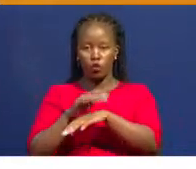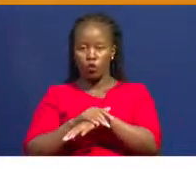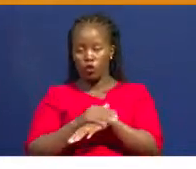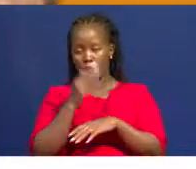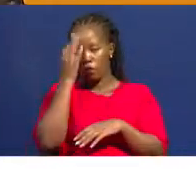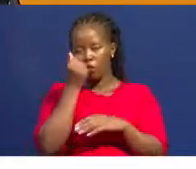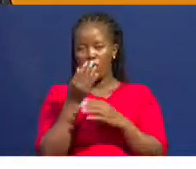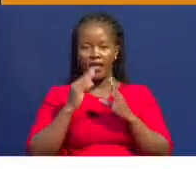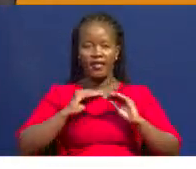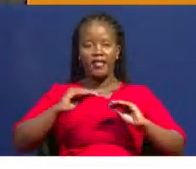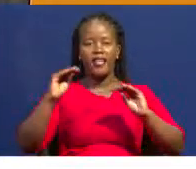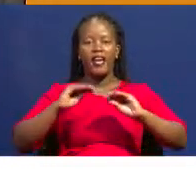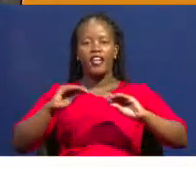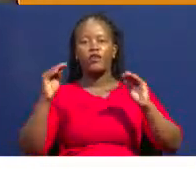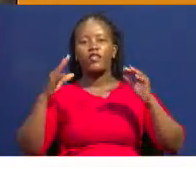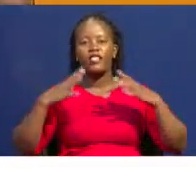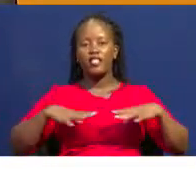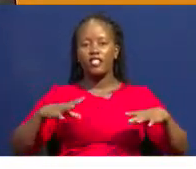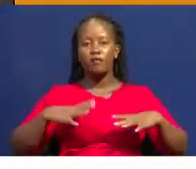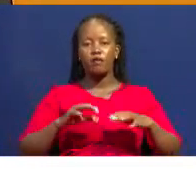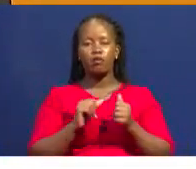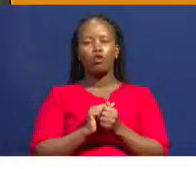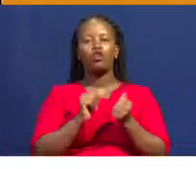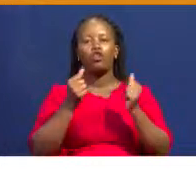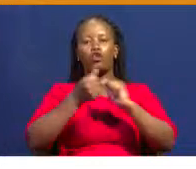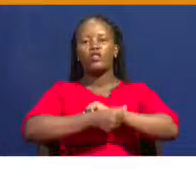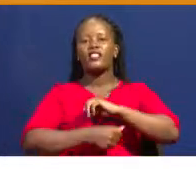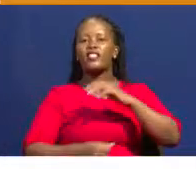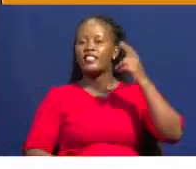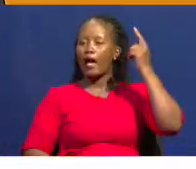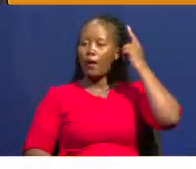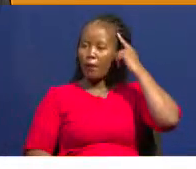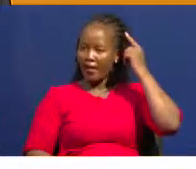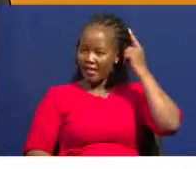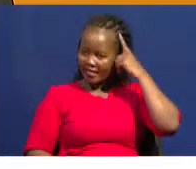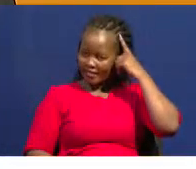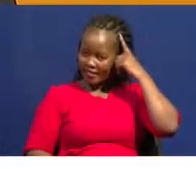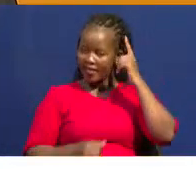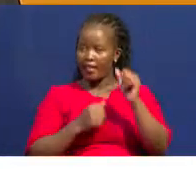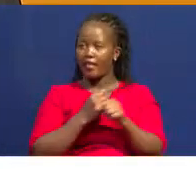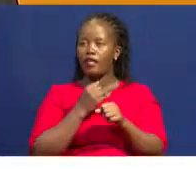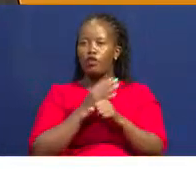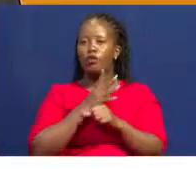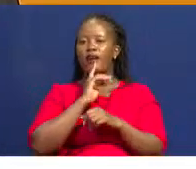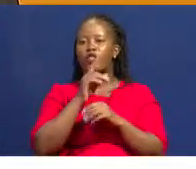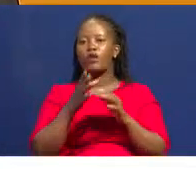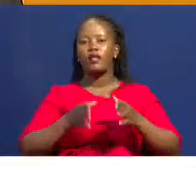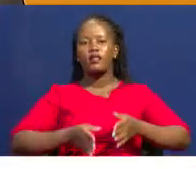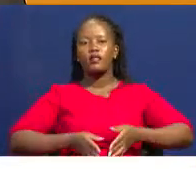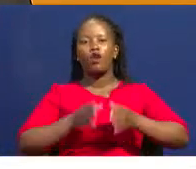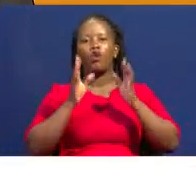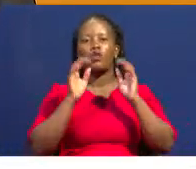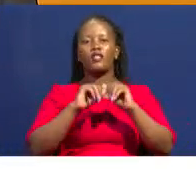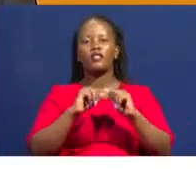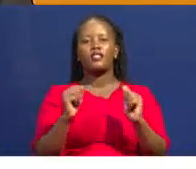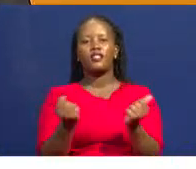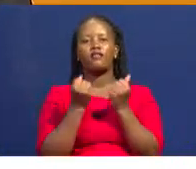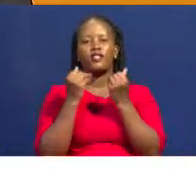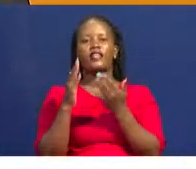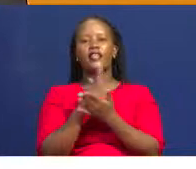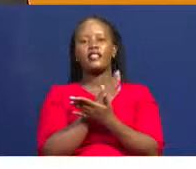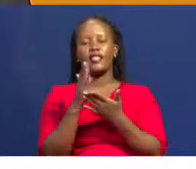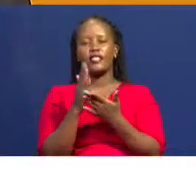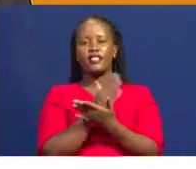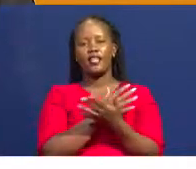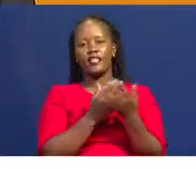public so that we can change our mindset to ensure that road safety is a shared